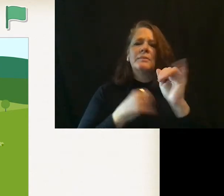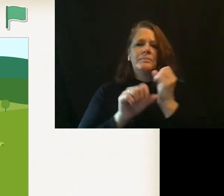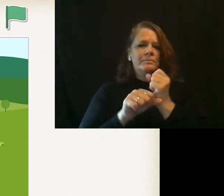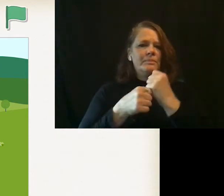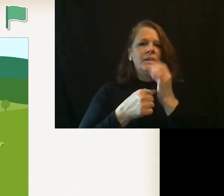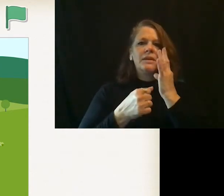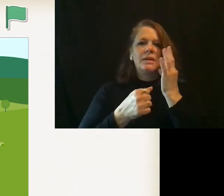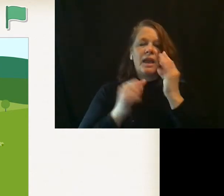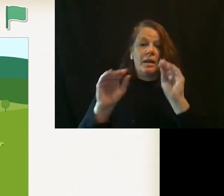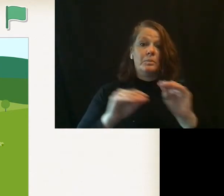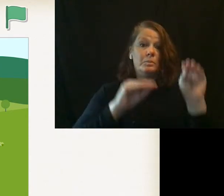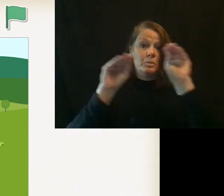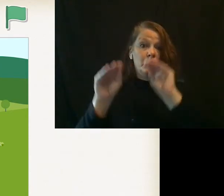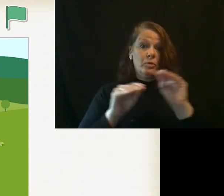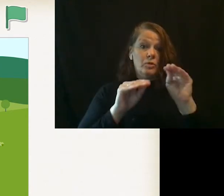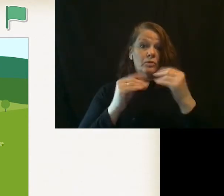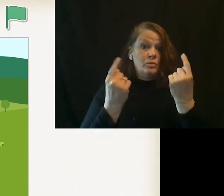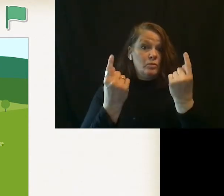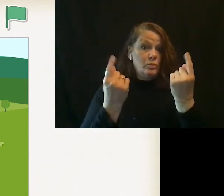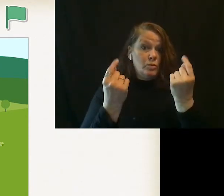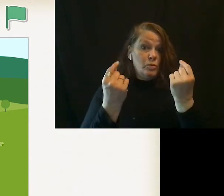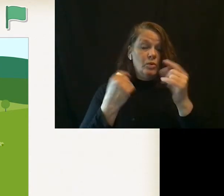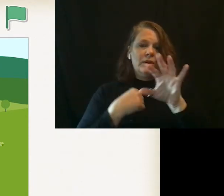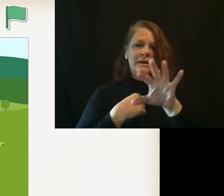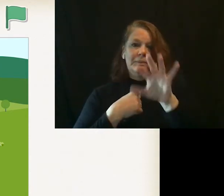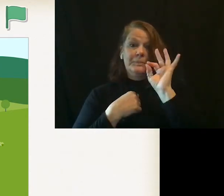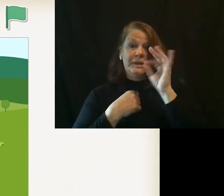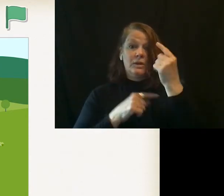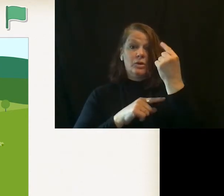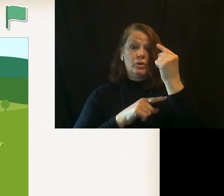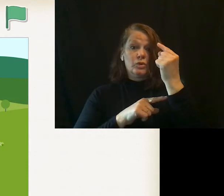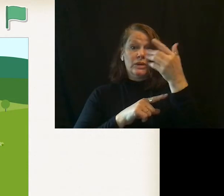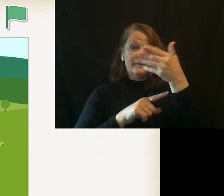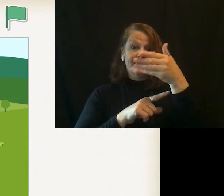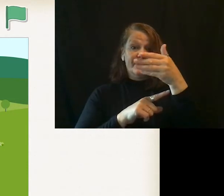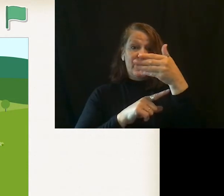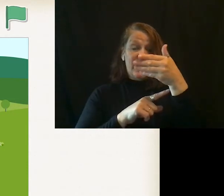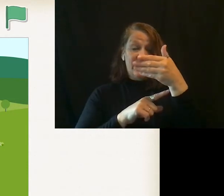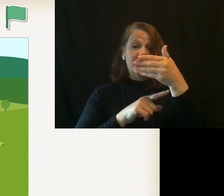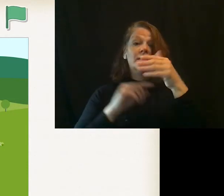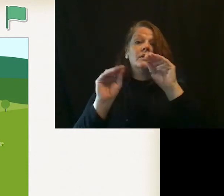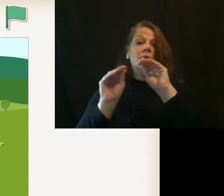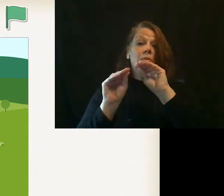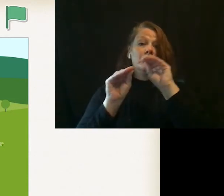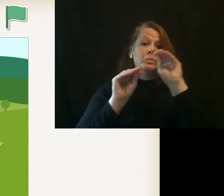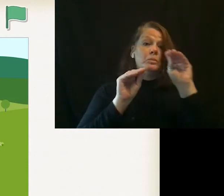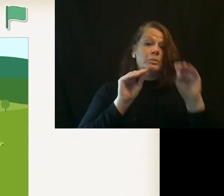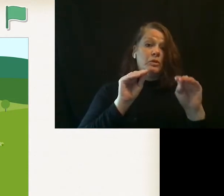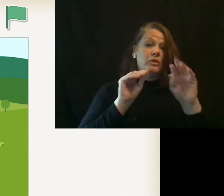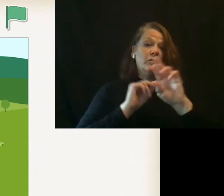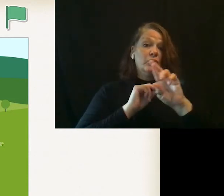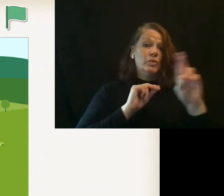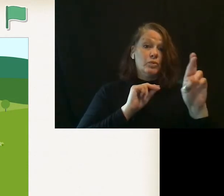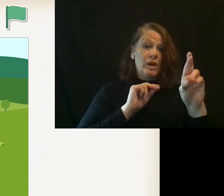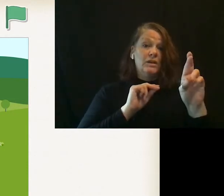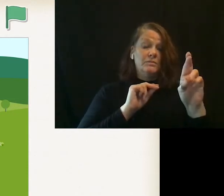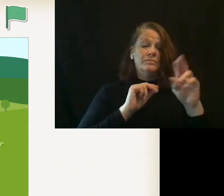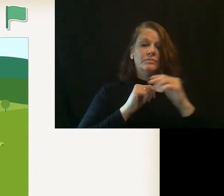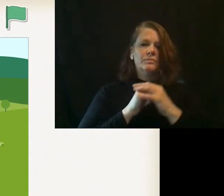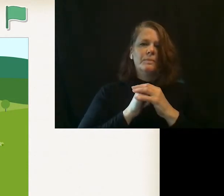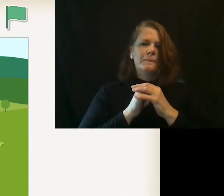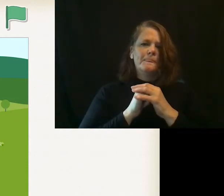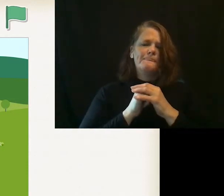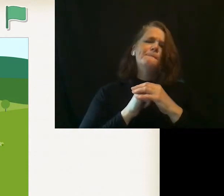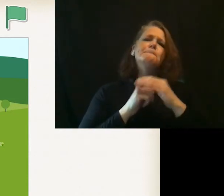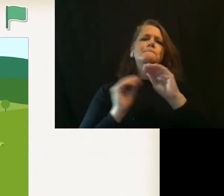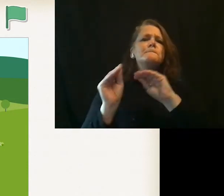move. So what we're going to do is we're going to pick this green flag, then we're going to have it move to the right a